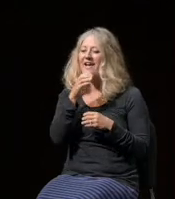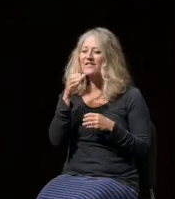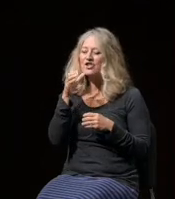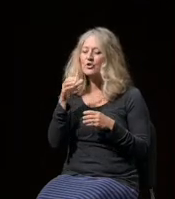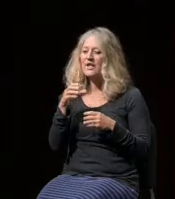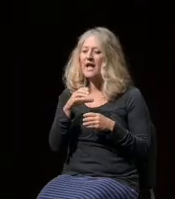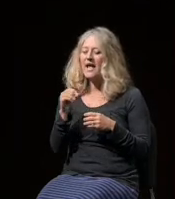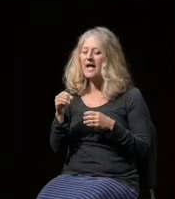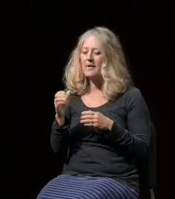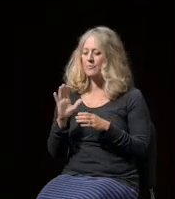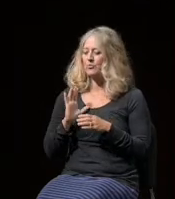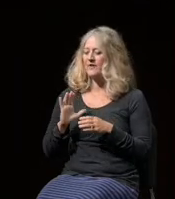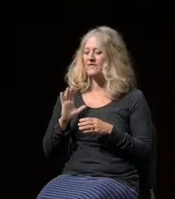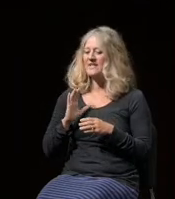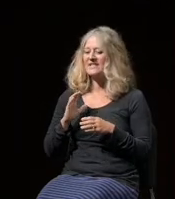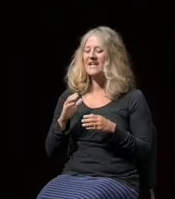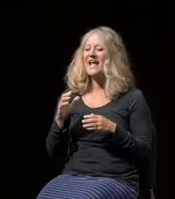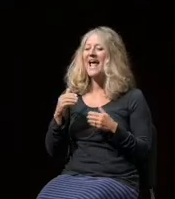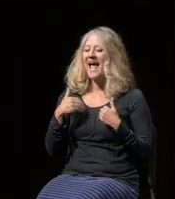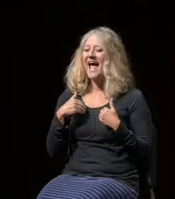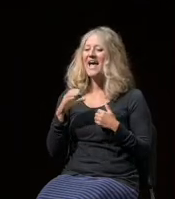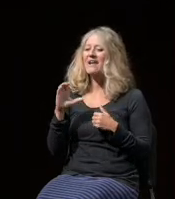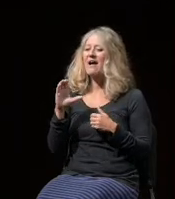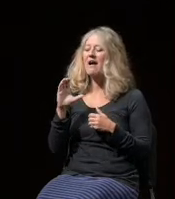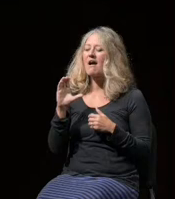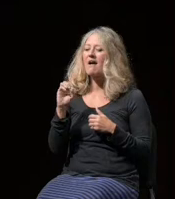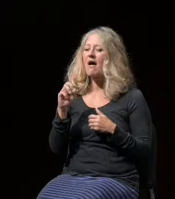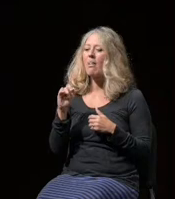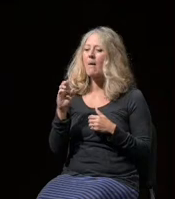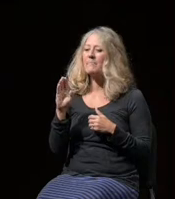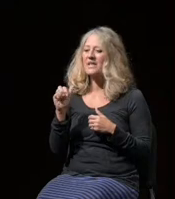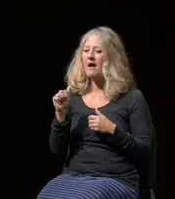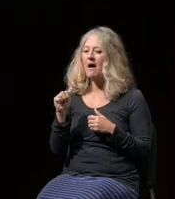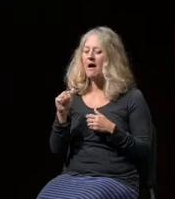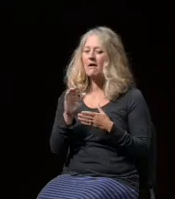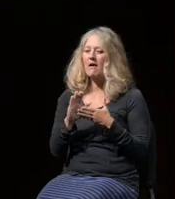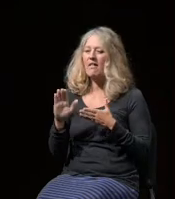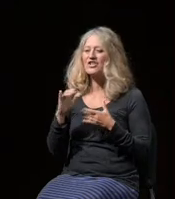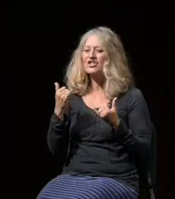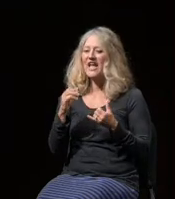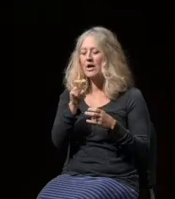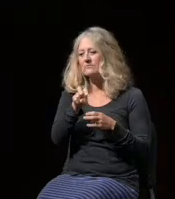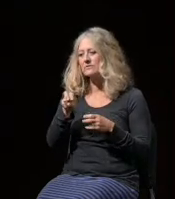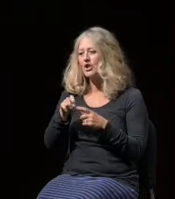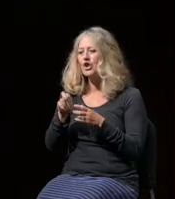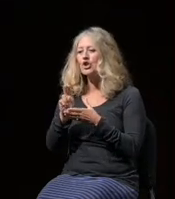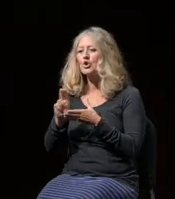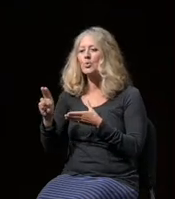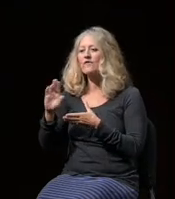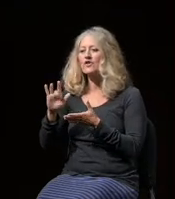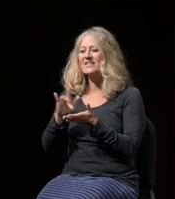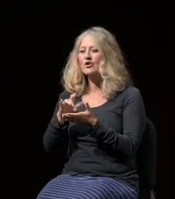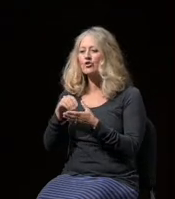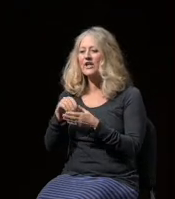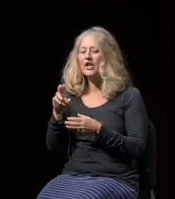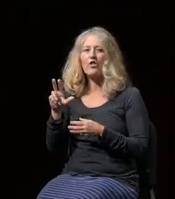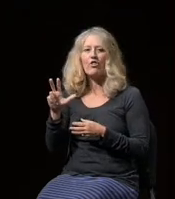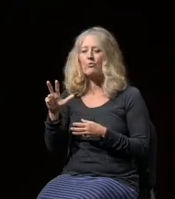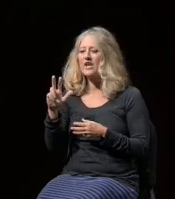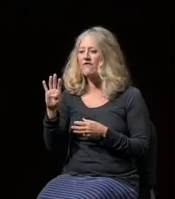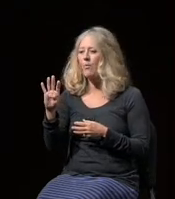which previously housed Columbia College, who is now in our university center in 3400.